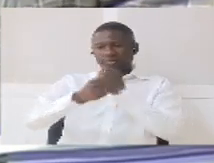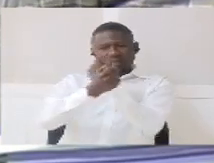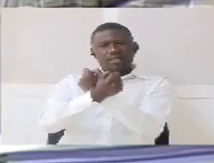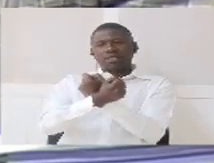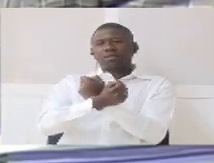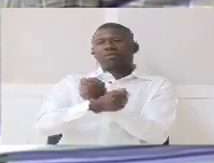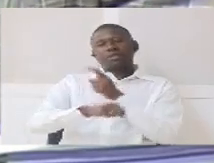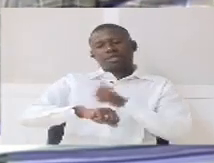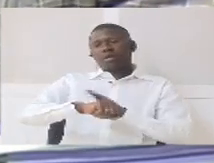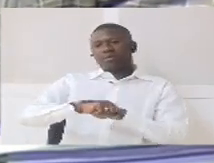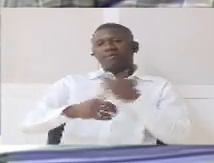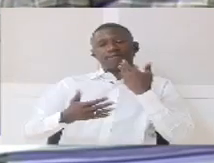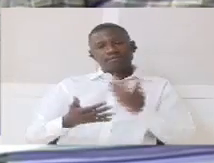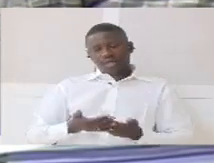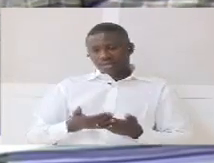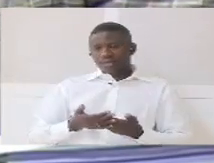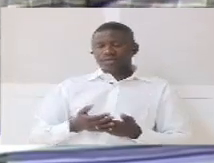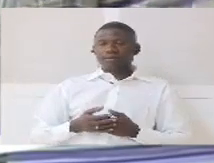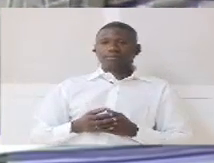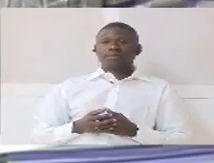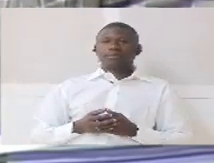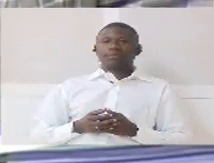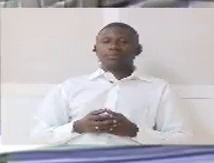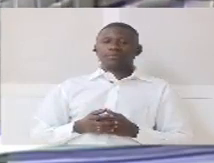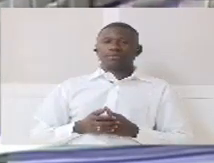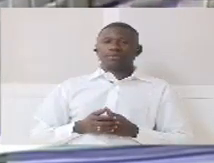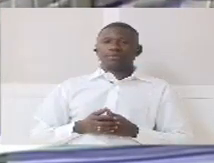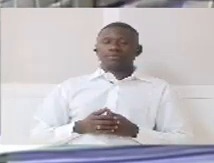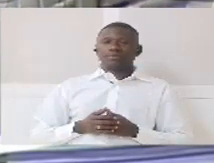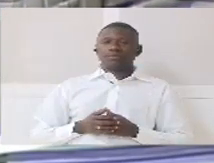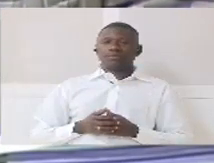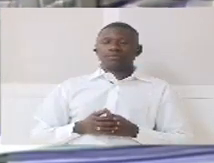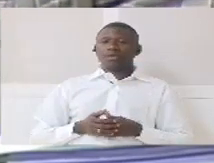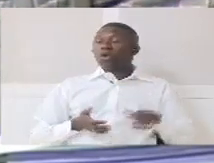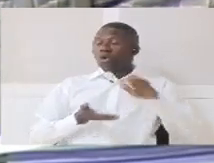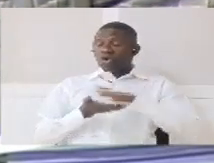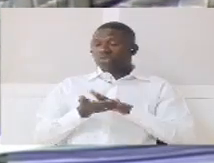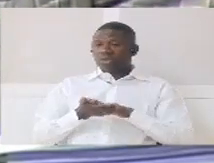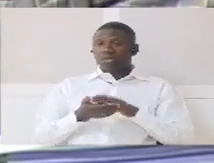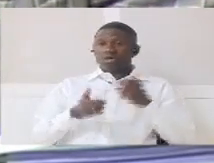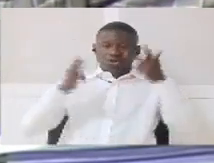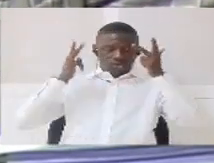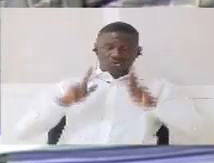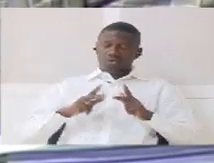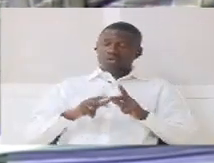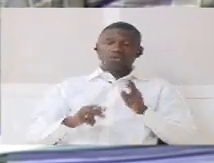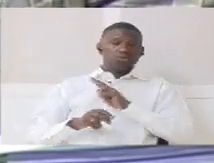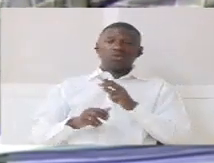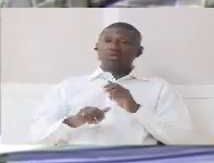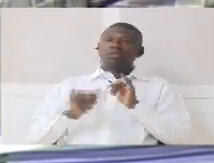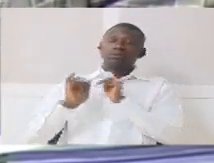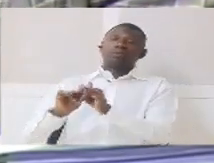Yes, sir. Under the law, he should not have spent an extra day in prison.